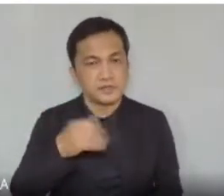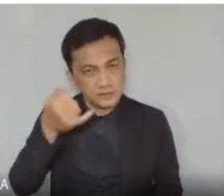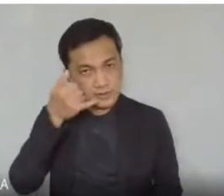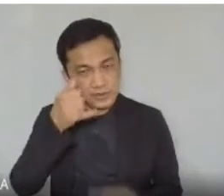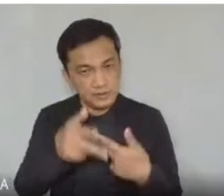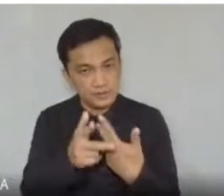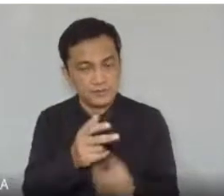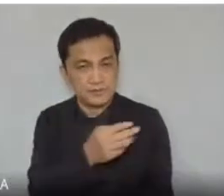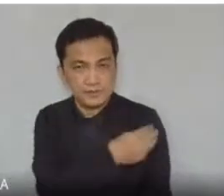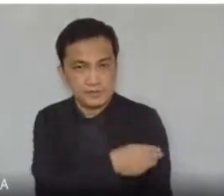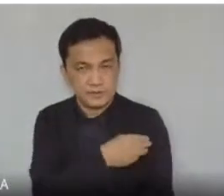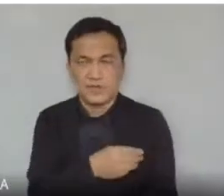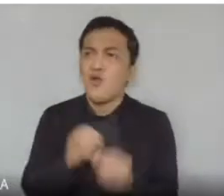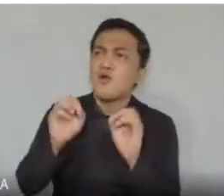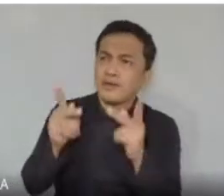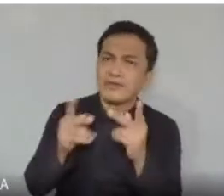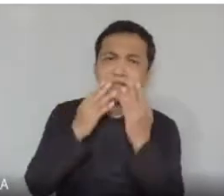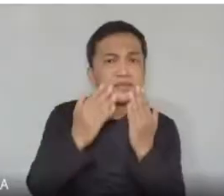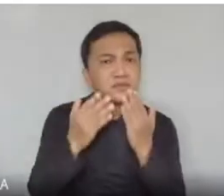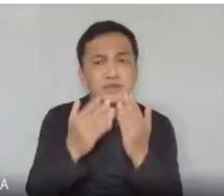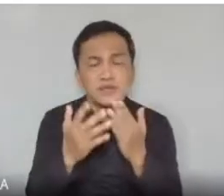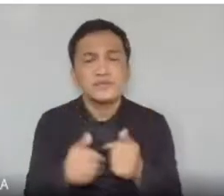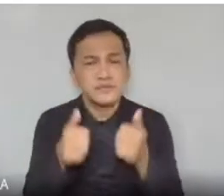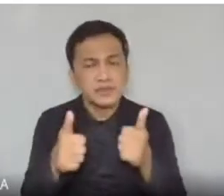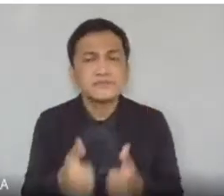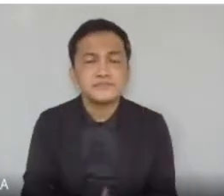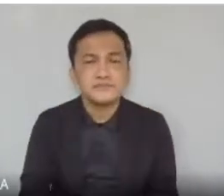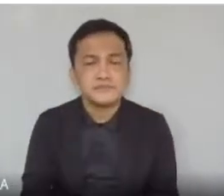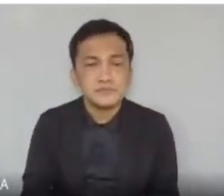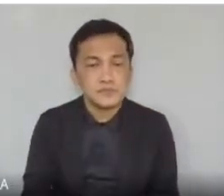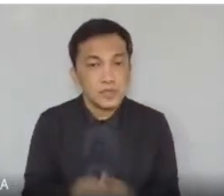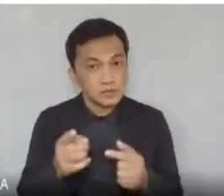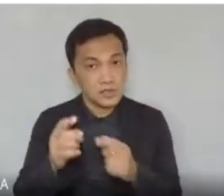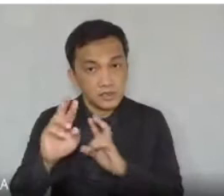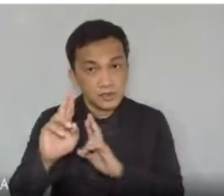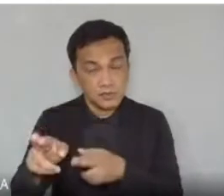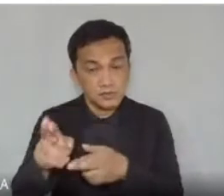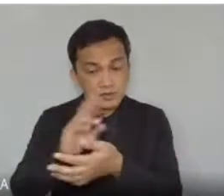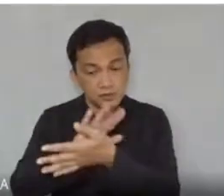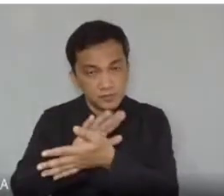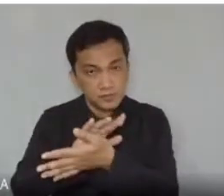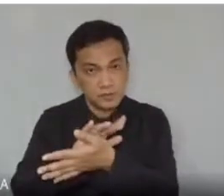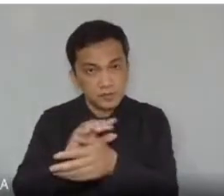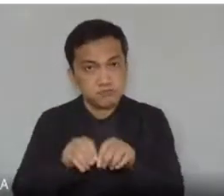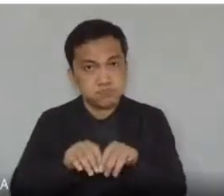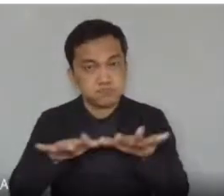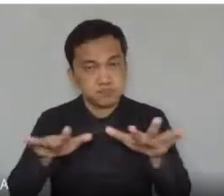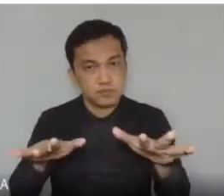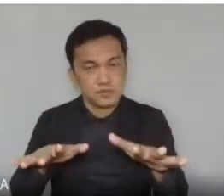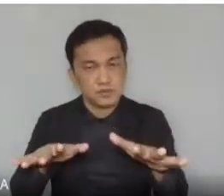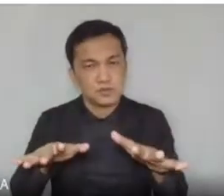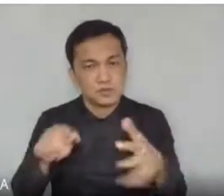actually initiated based on science or what we know now of the natural history of